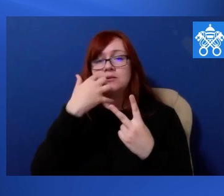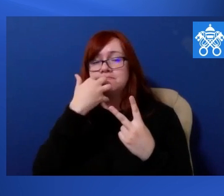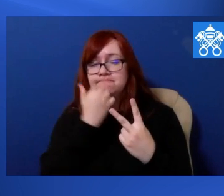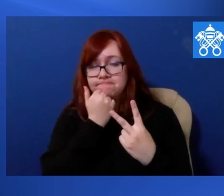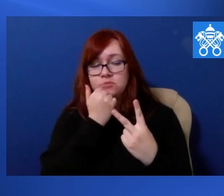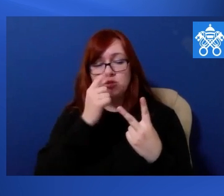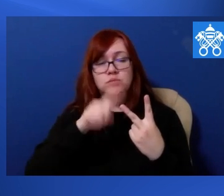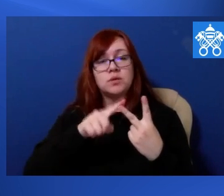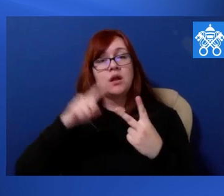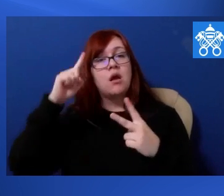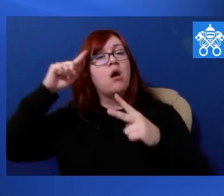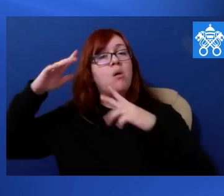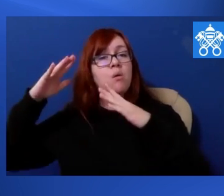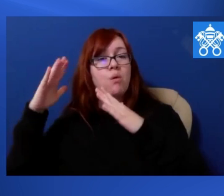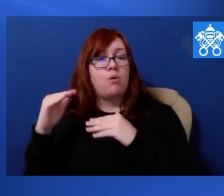gratitude and hope.